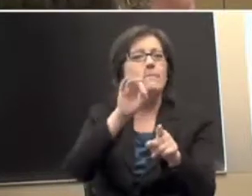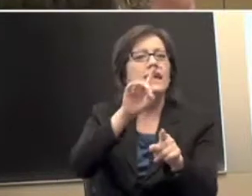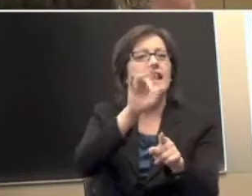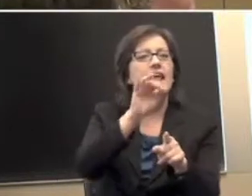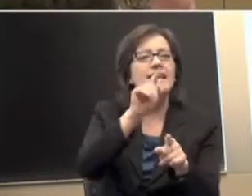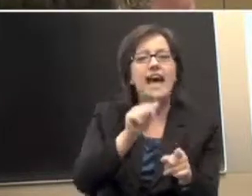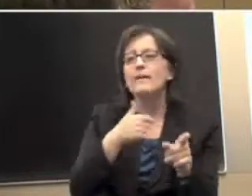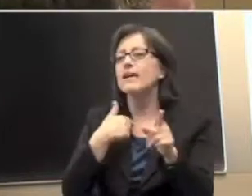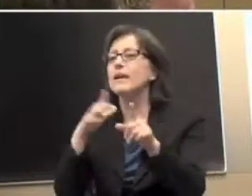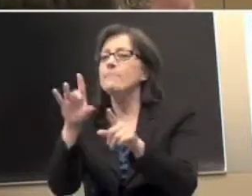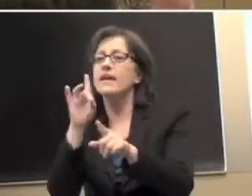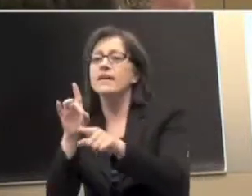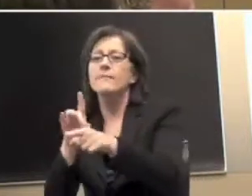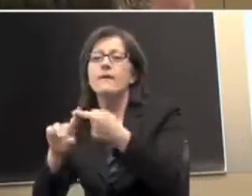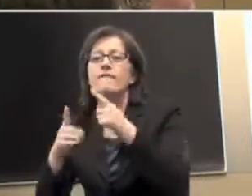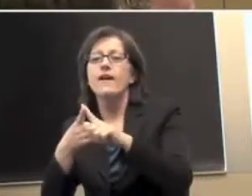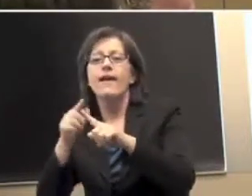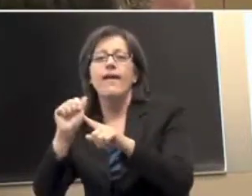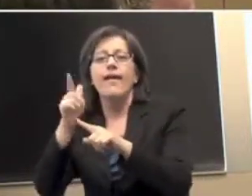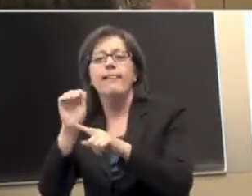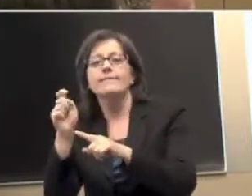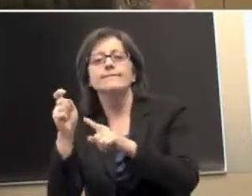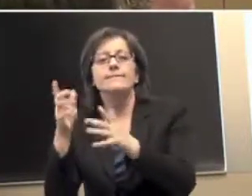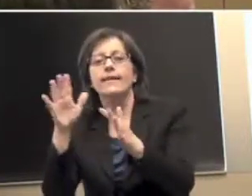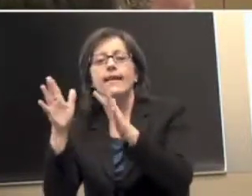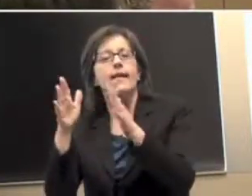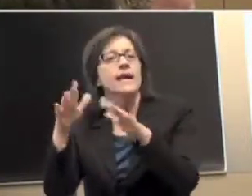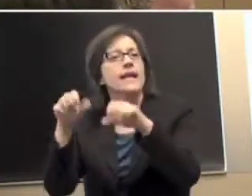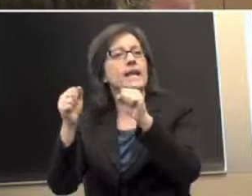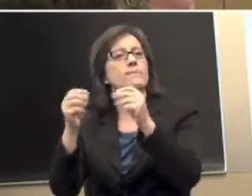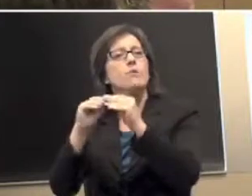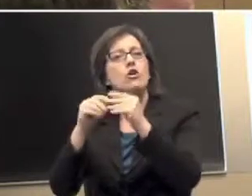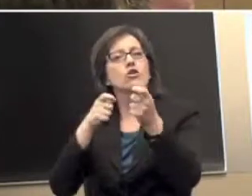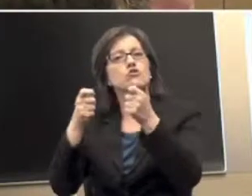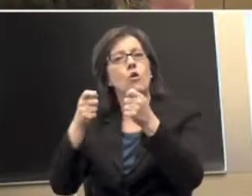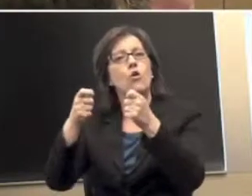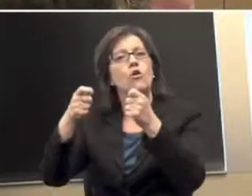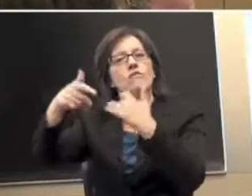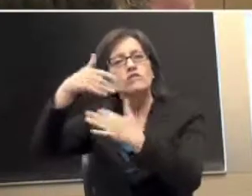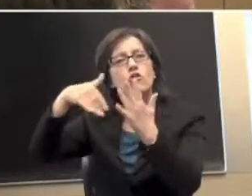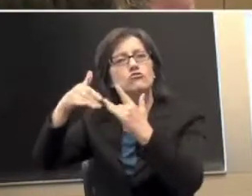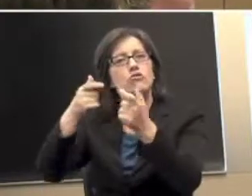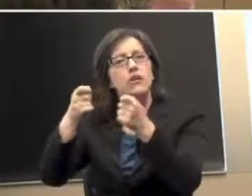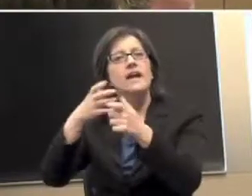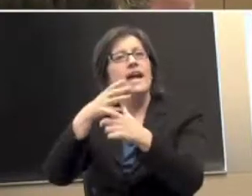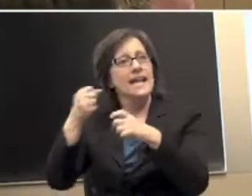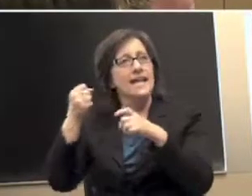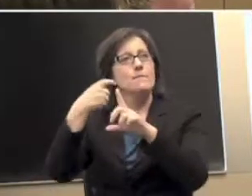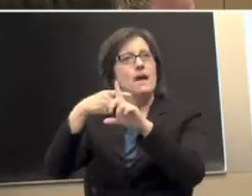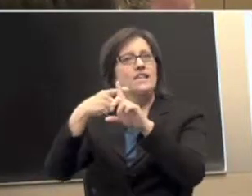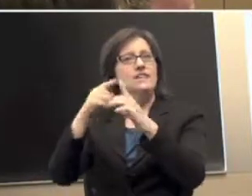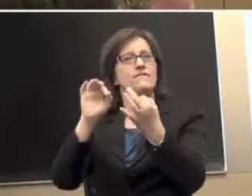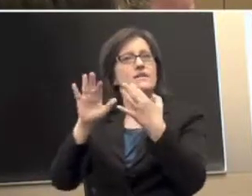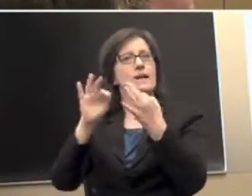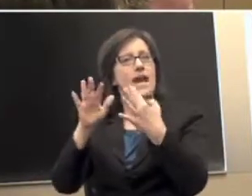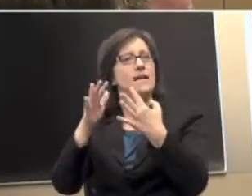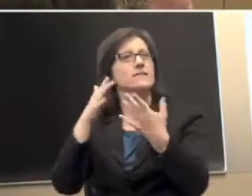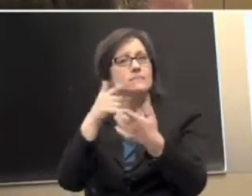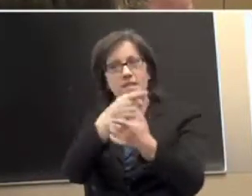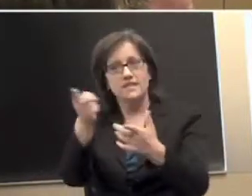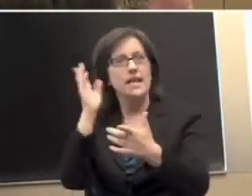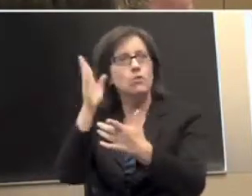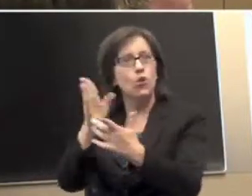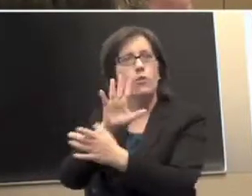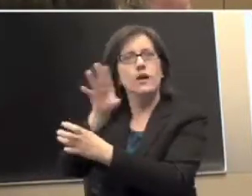and then he's getting that more control over that social interaction and getting that positive feedback because the kids are going on to participate.